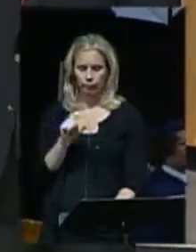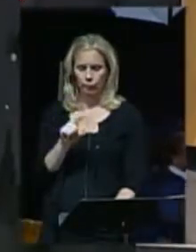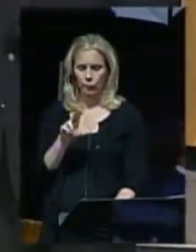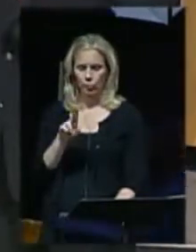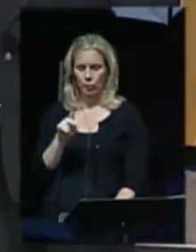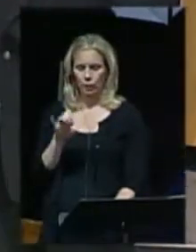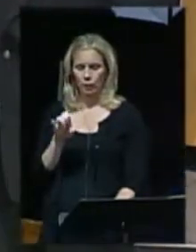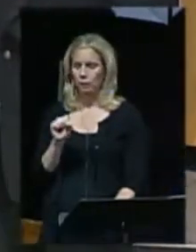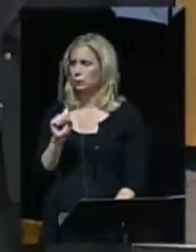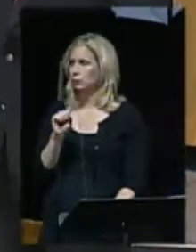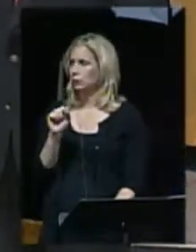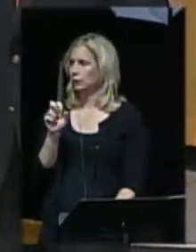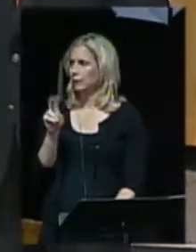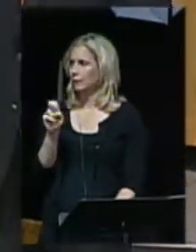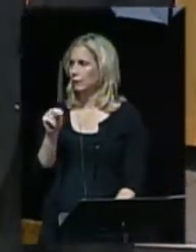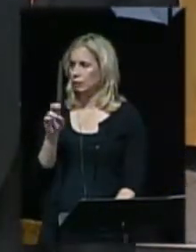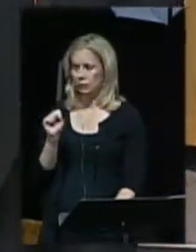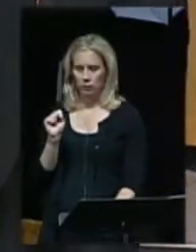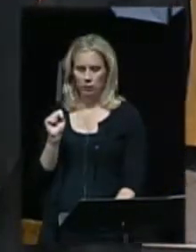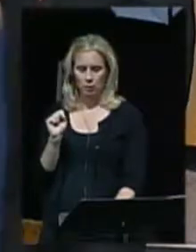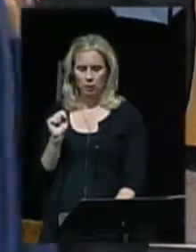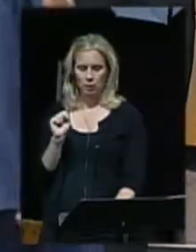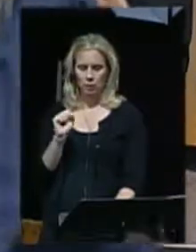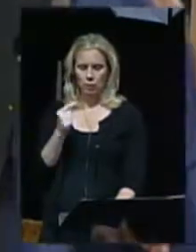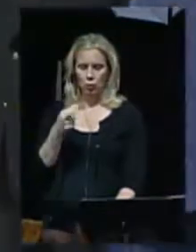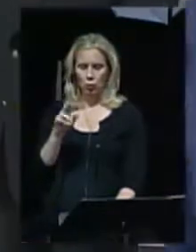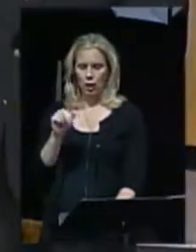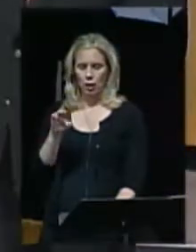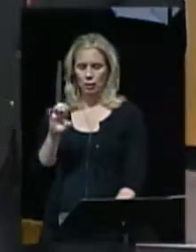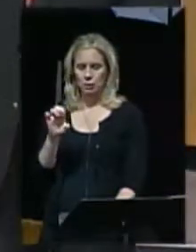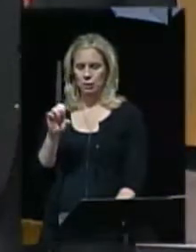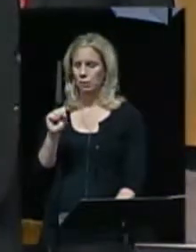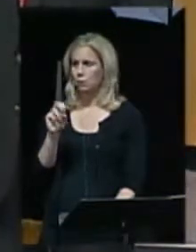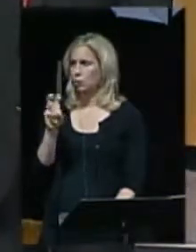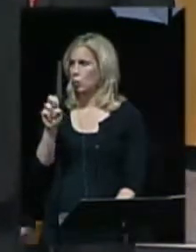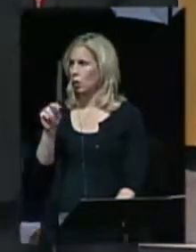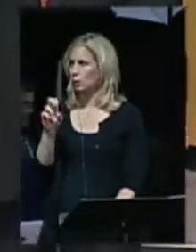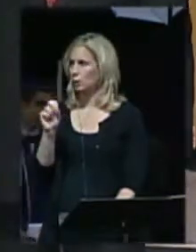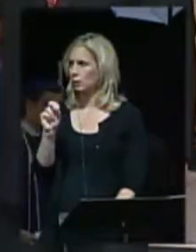Luke Stevens. Grace Swenson.